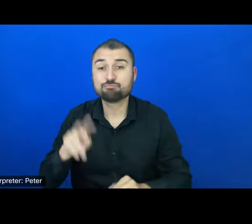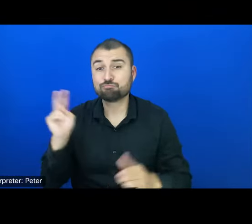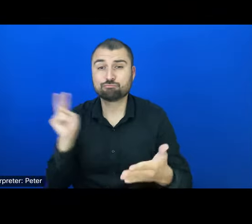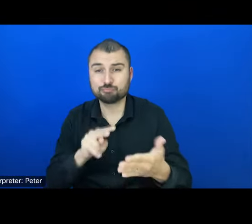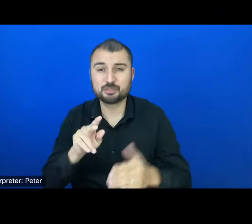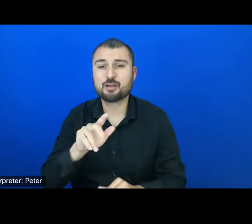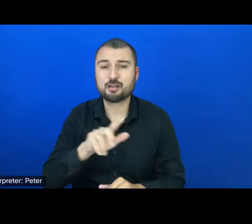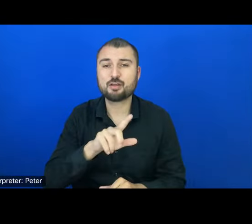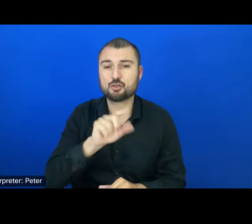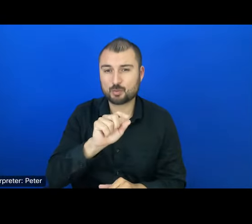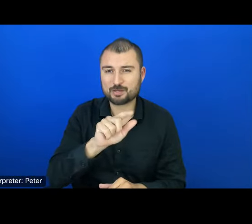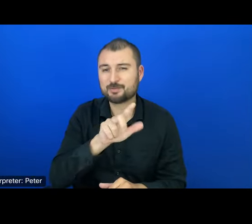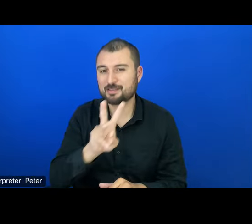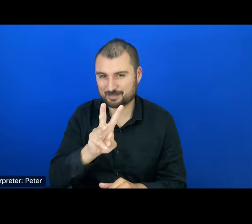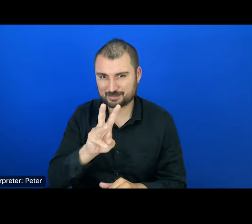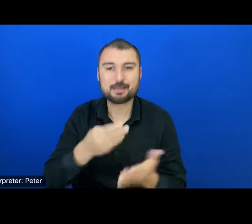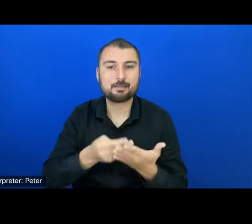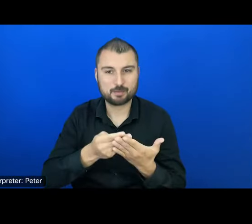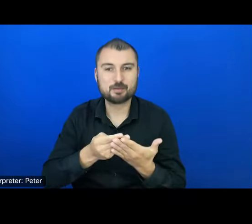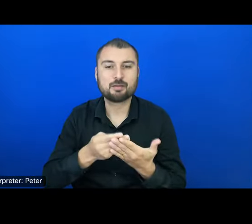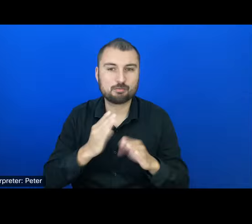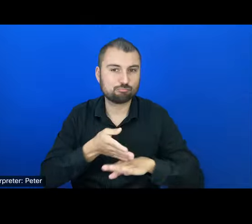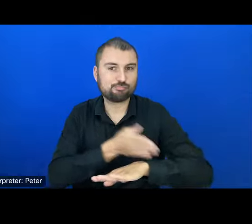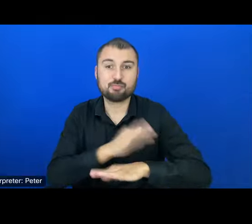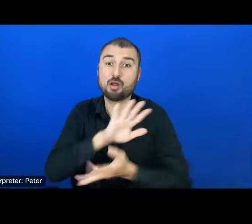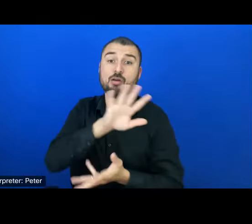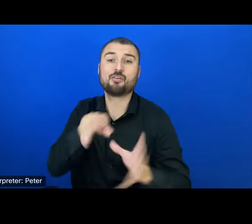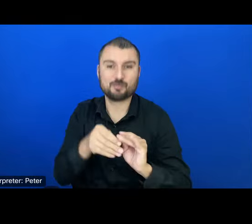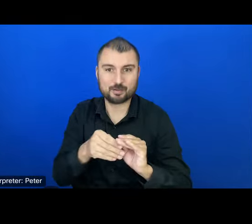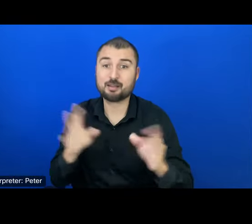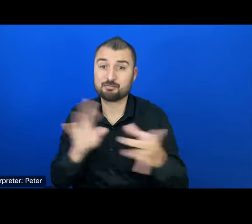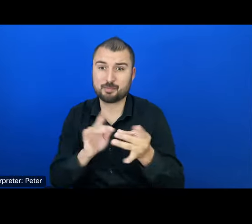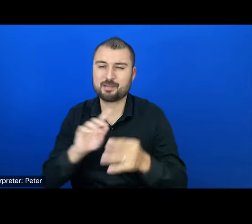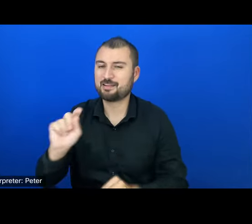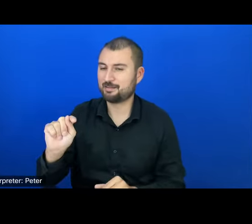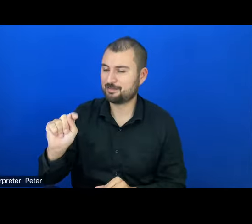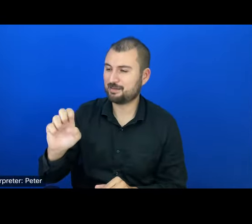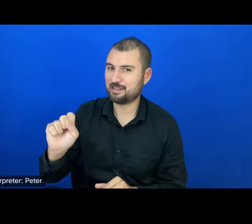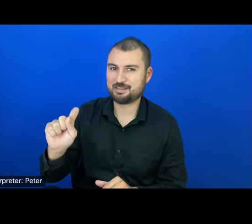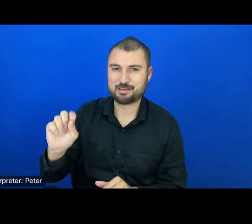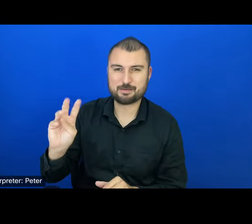capital improvement overview, and I'm referencing our testimony document.